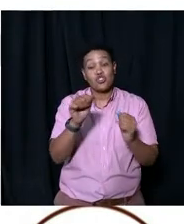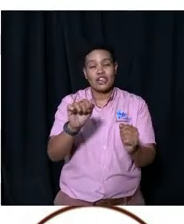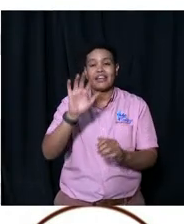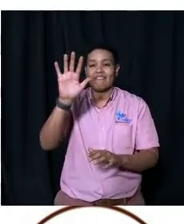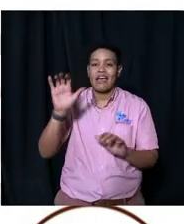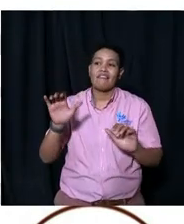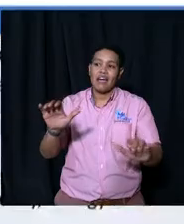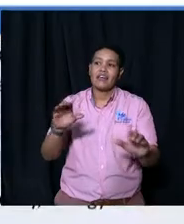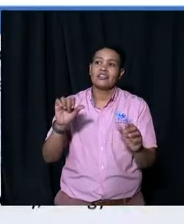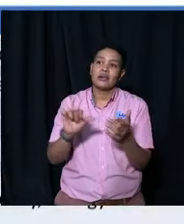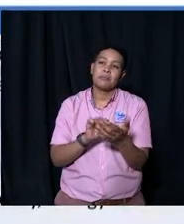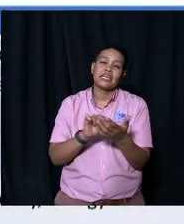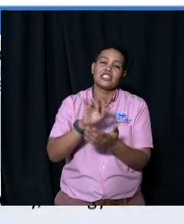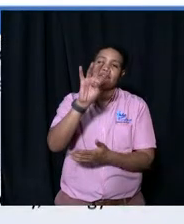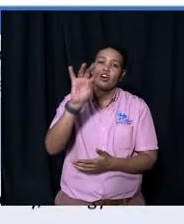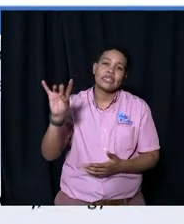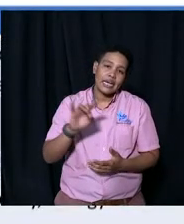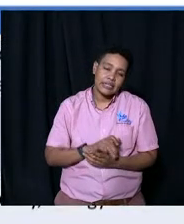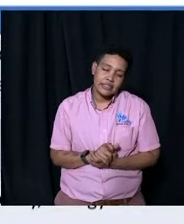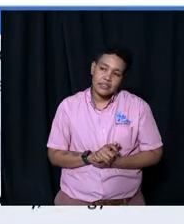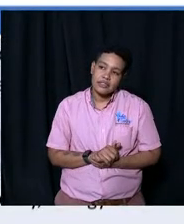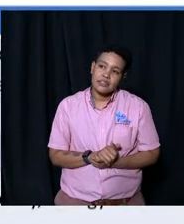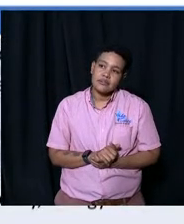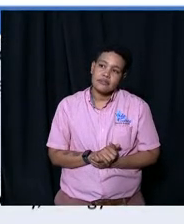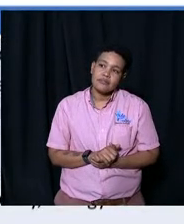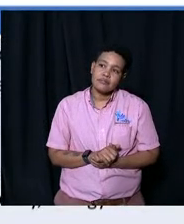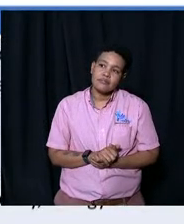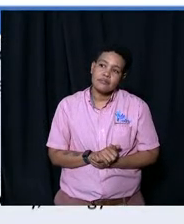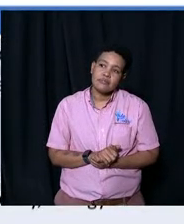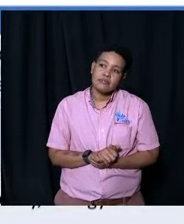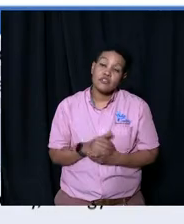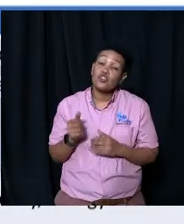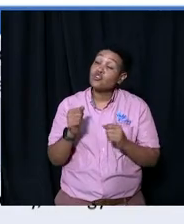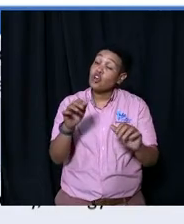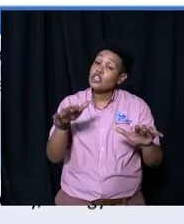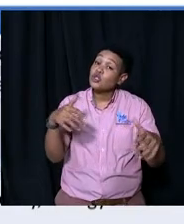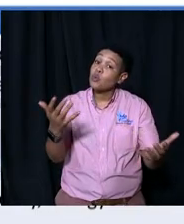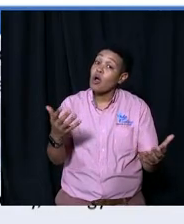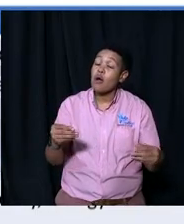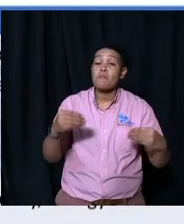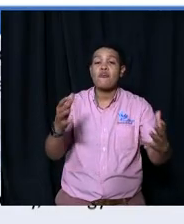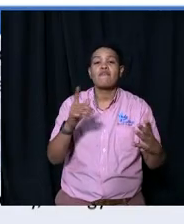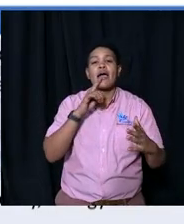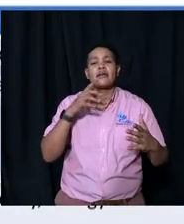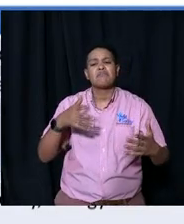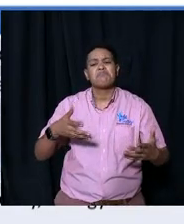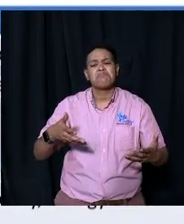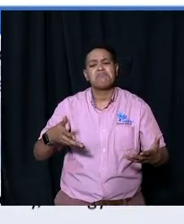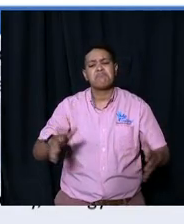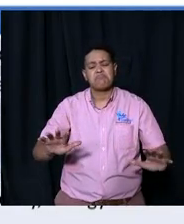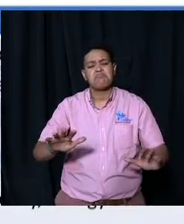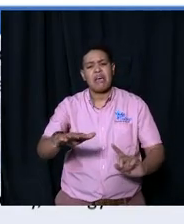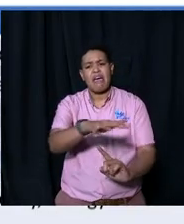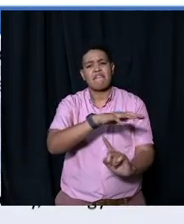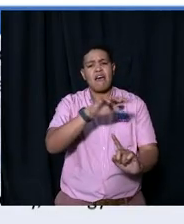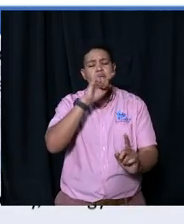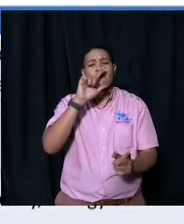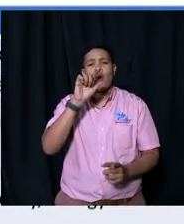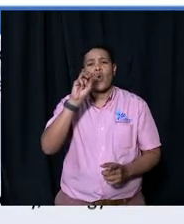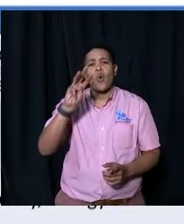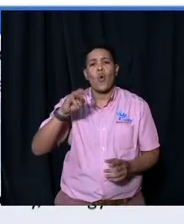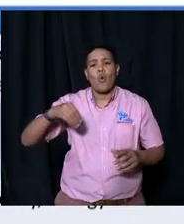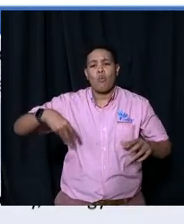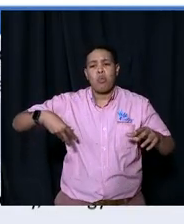on page 48. The strategy is provide an enabling environment for low carbon